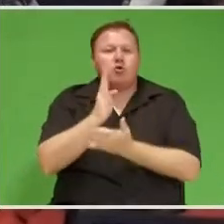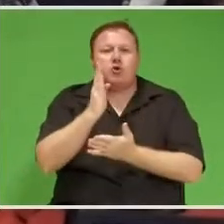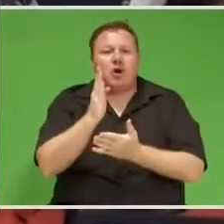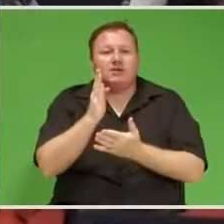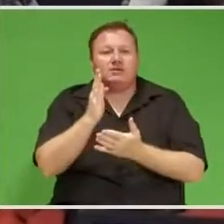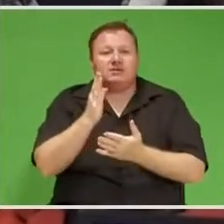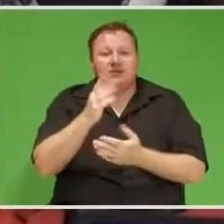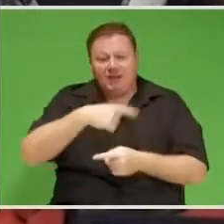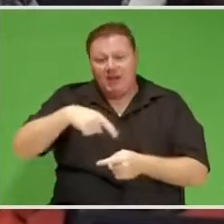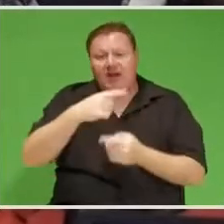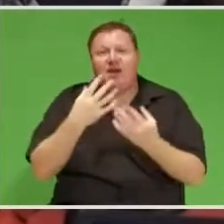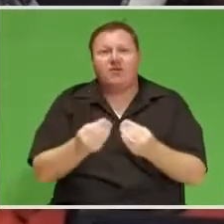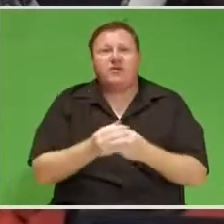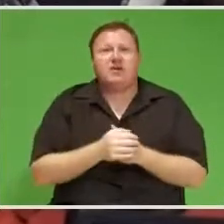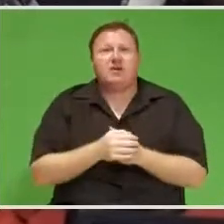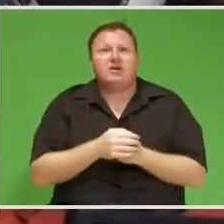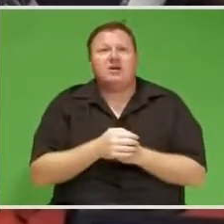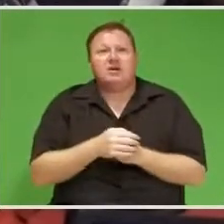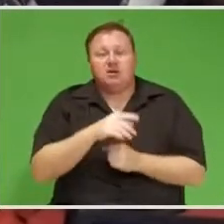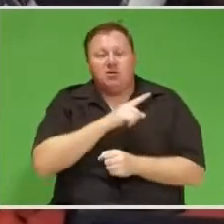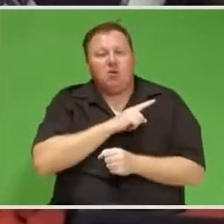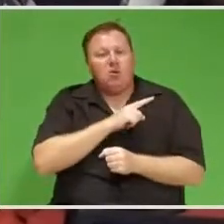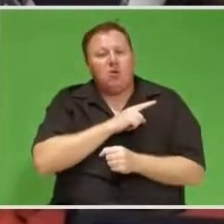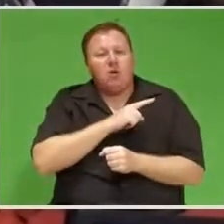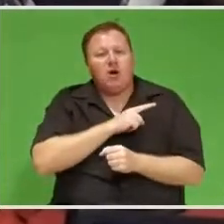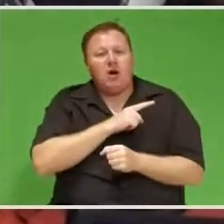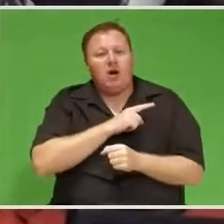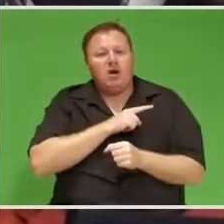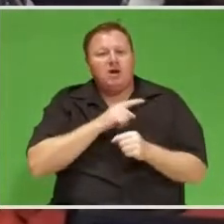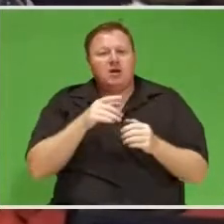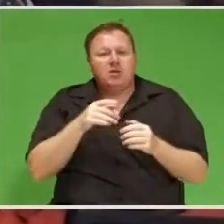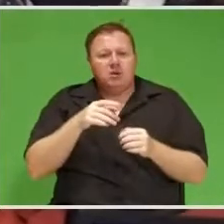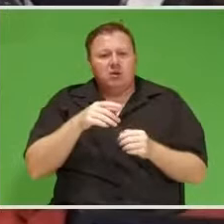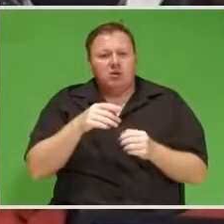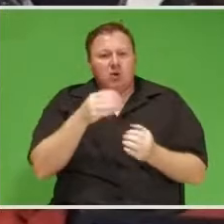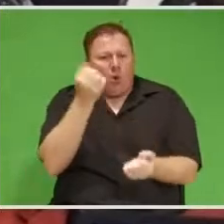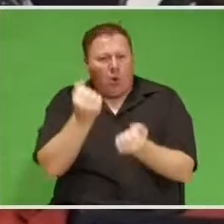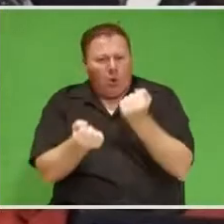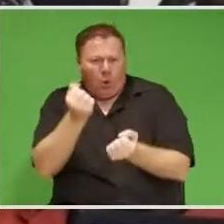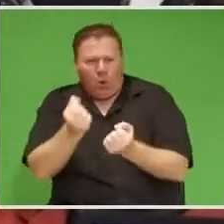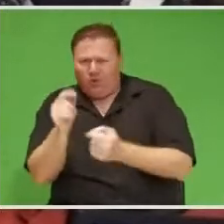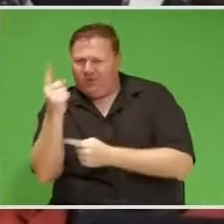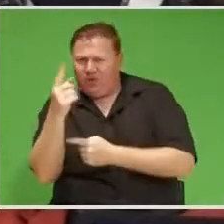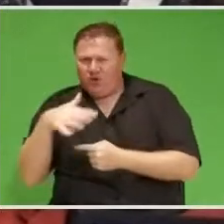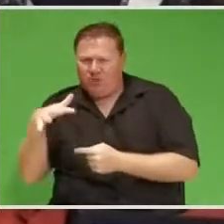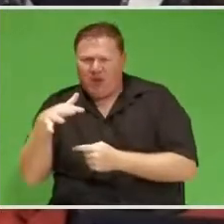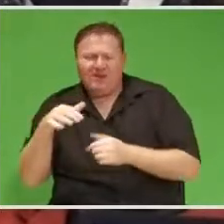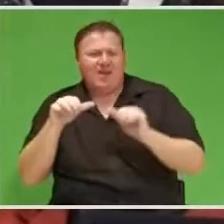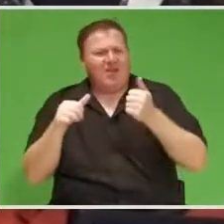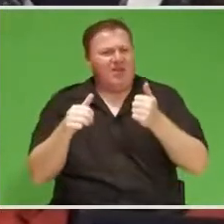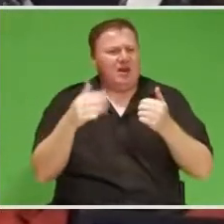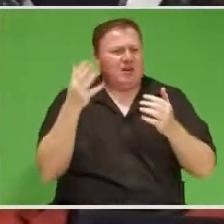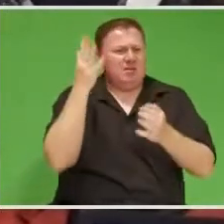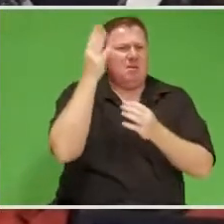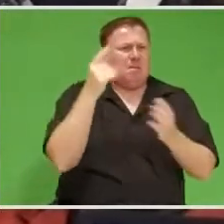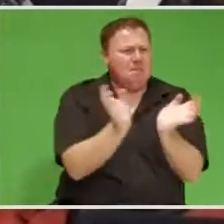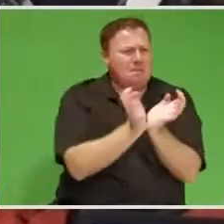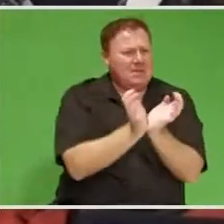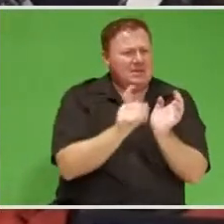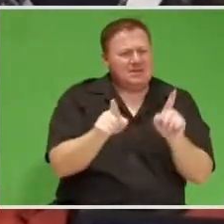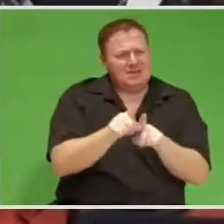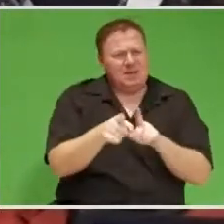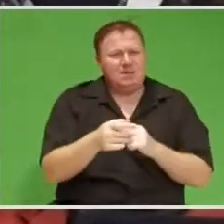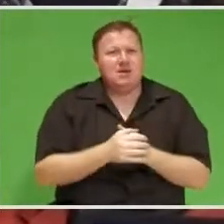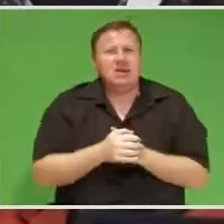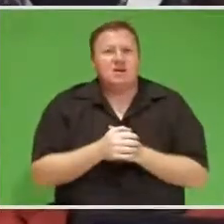here. How can he convene the people that he has taken to court? And in that court, Speaker, you are the